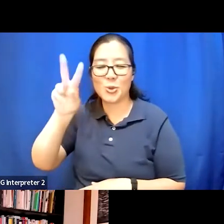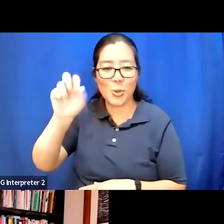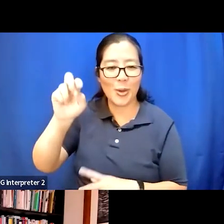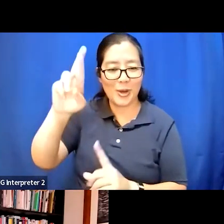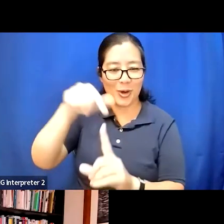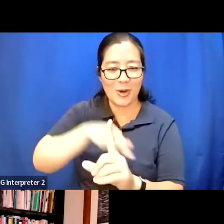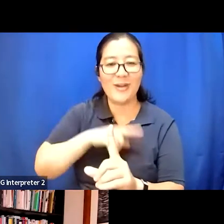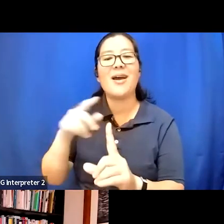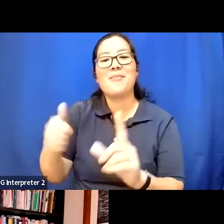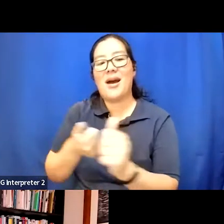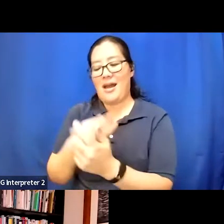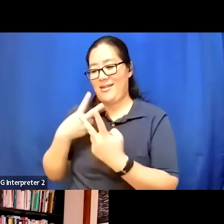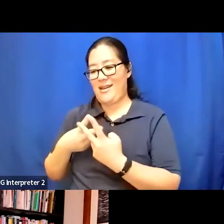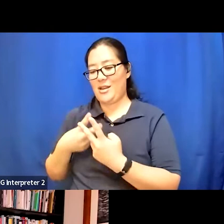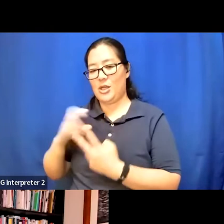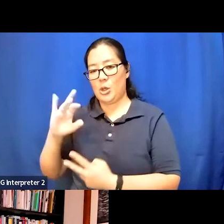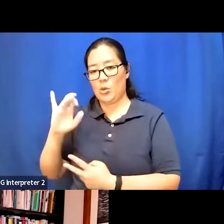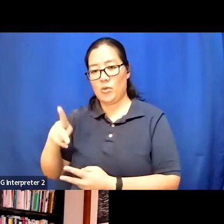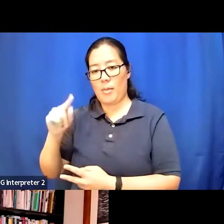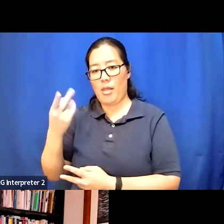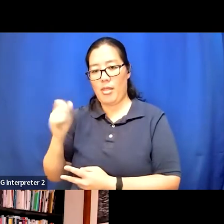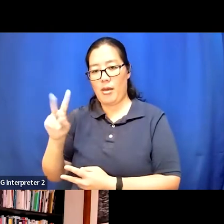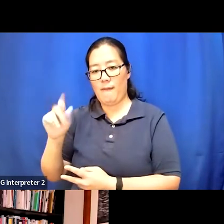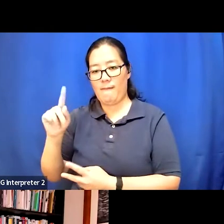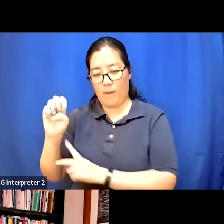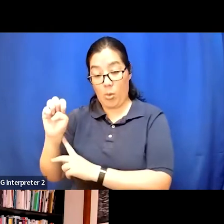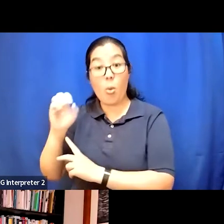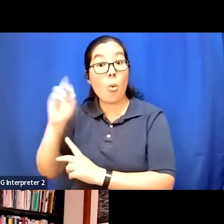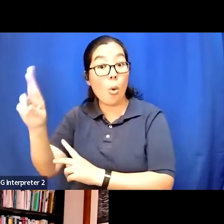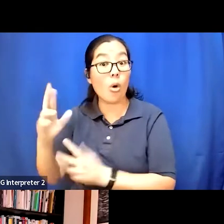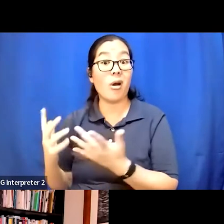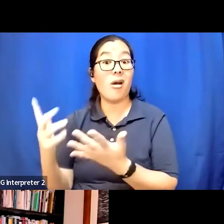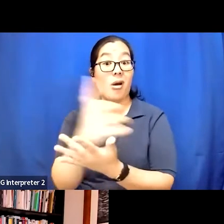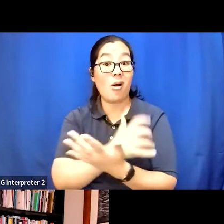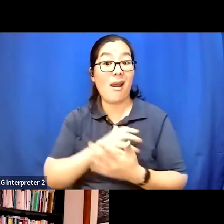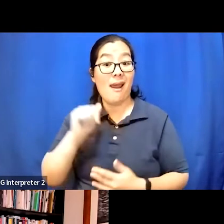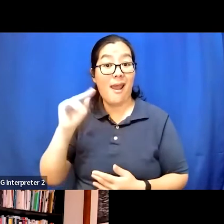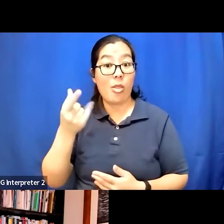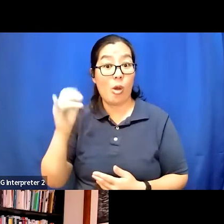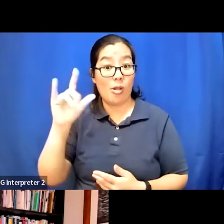Vote, that's hashtag, or from the anthology she created,